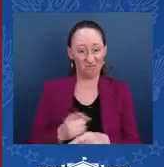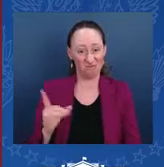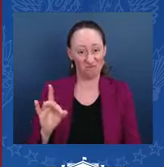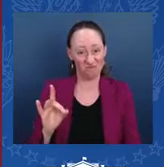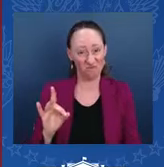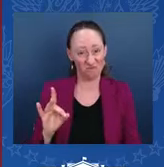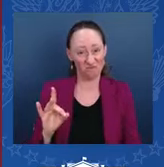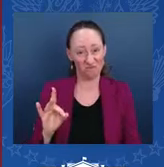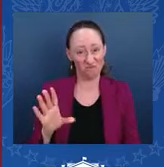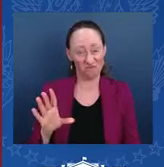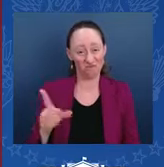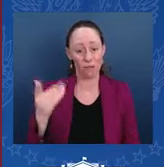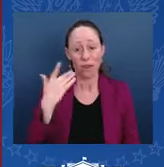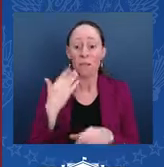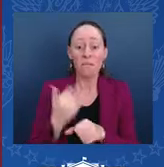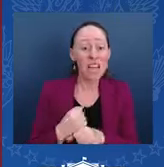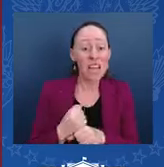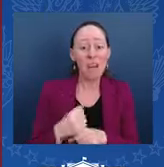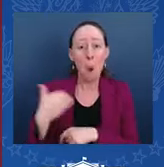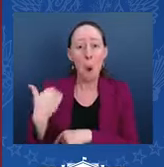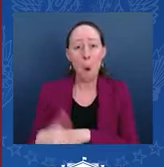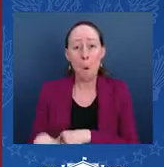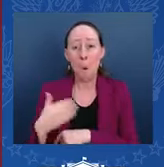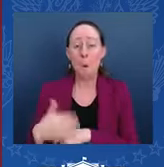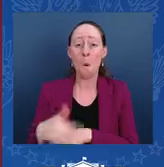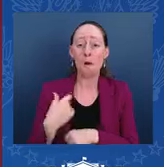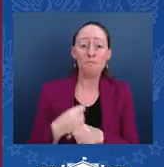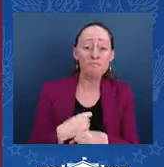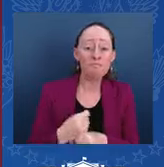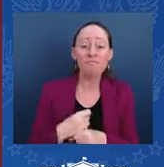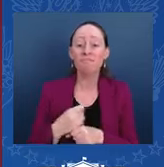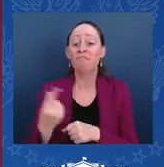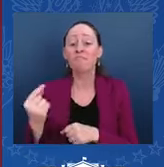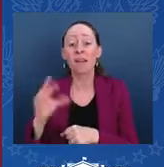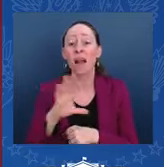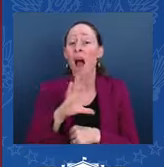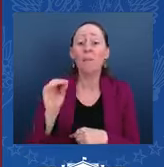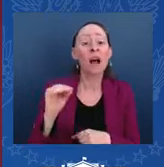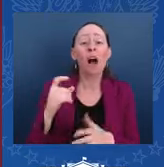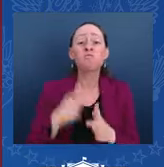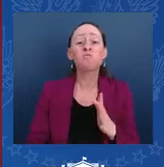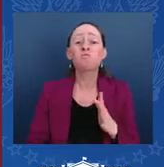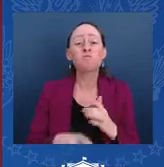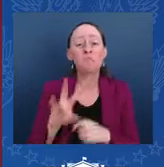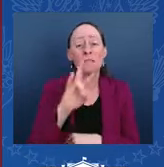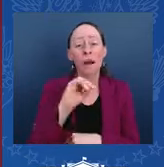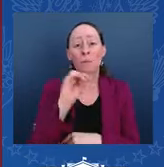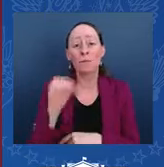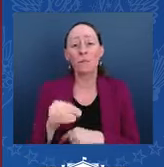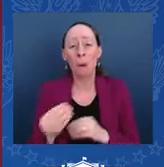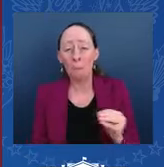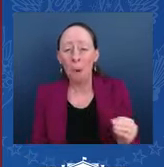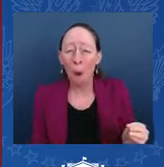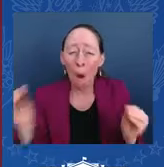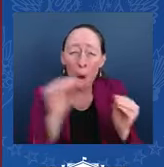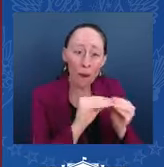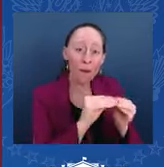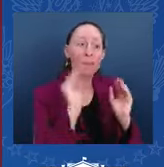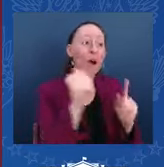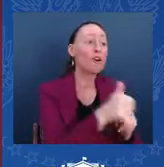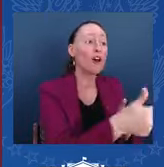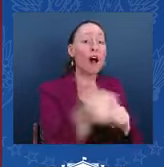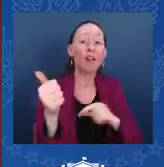companies in Europe charge for the same exact prescription. It's outrageous. I think